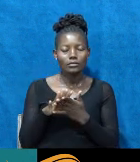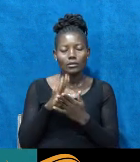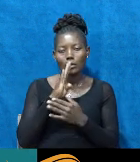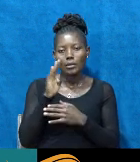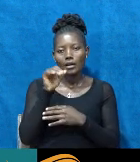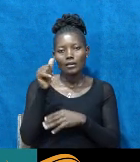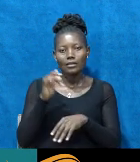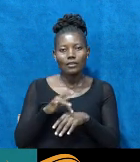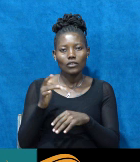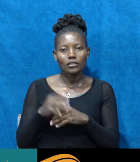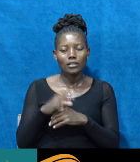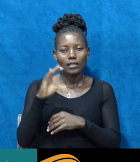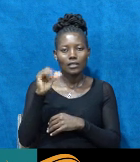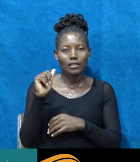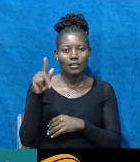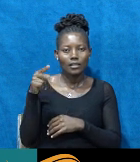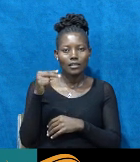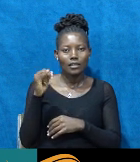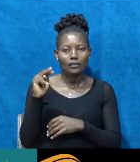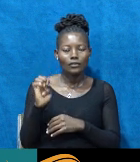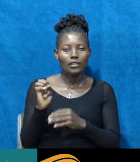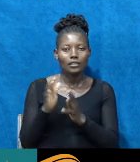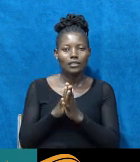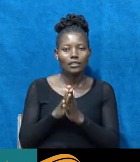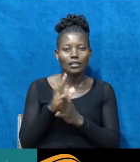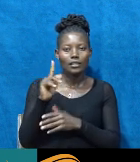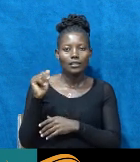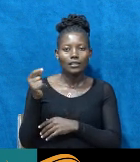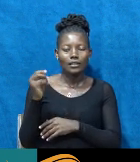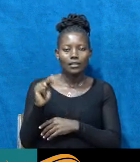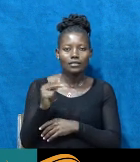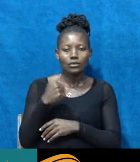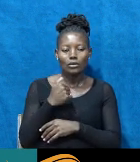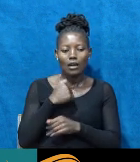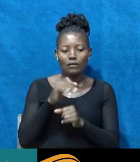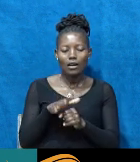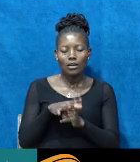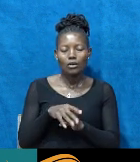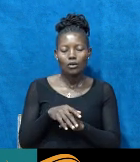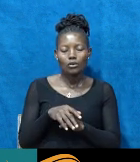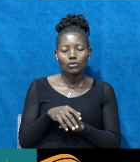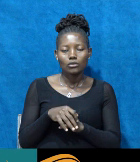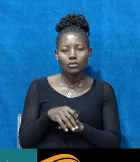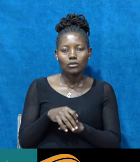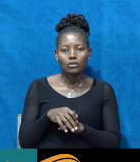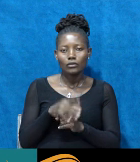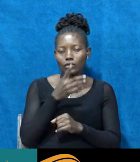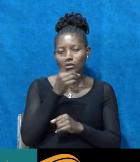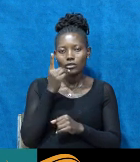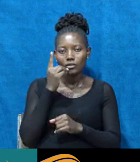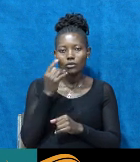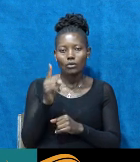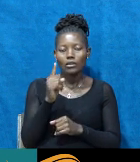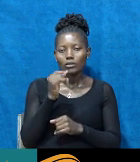caffeine and creatine monohydrate intake, then a lot of hydration needs to be ensured to ensure that one is not going into